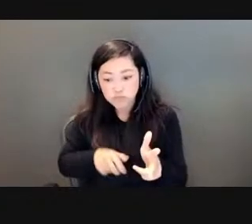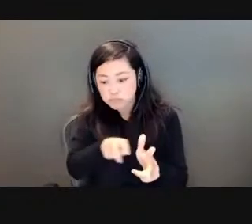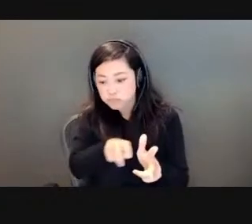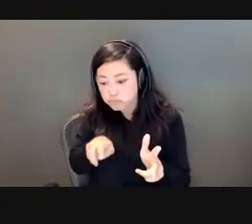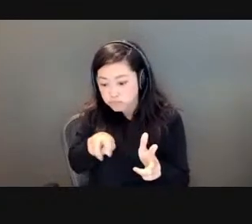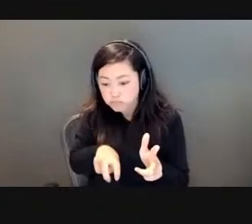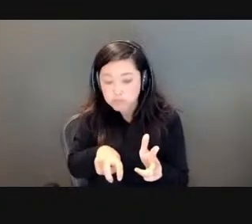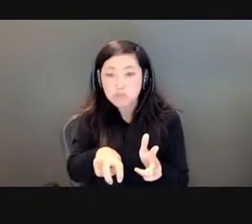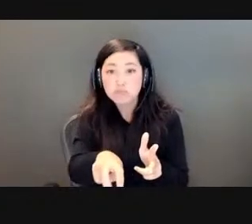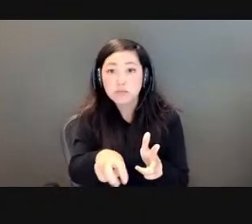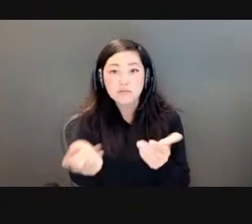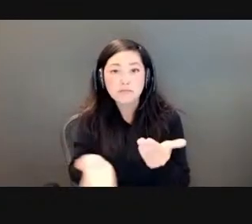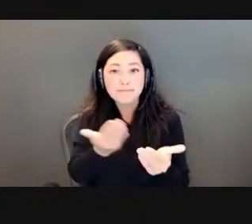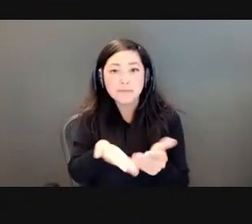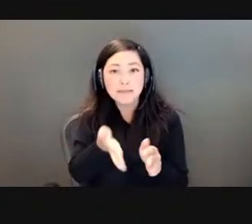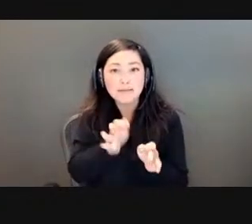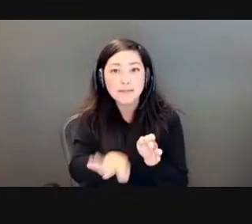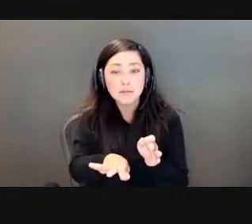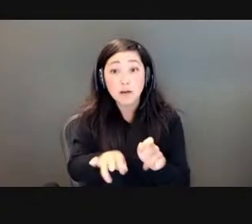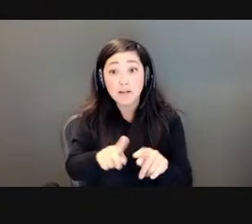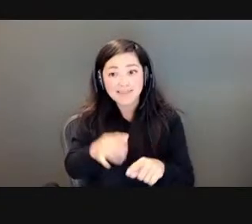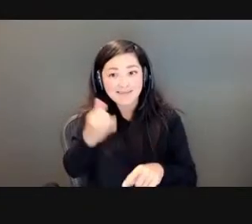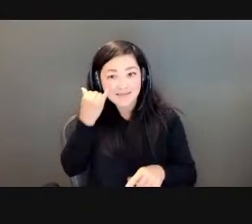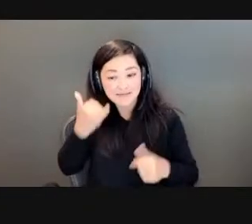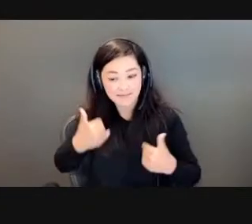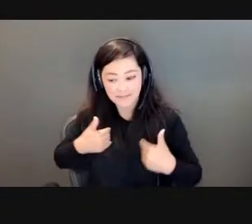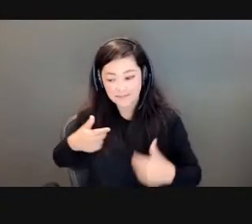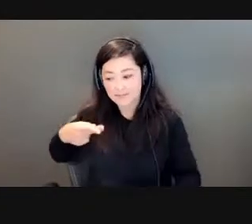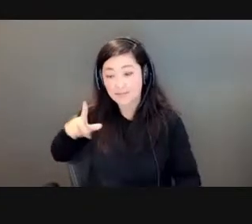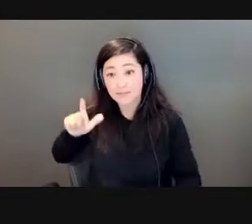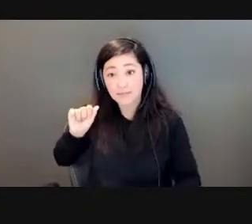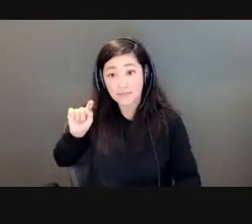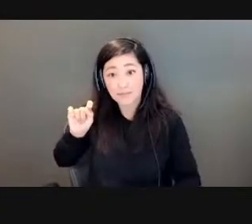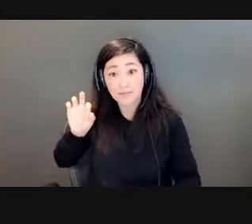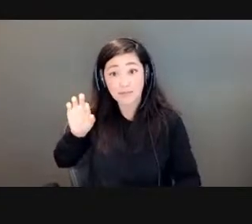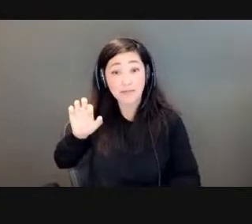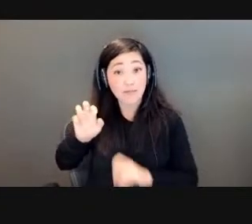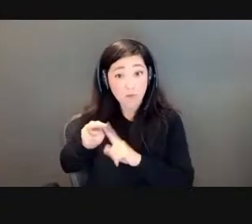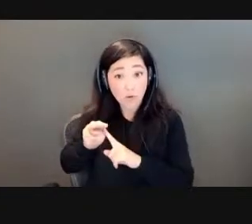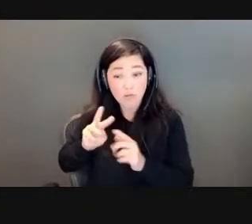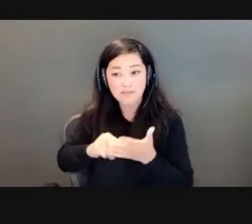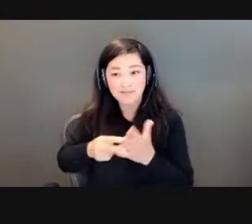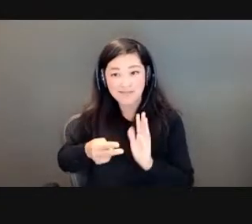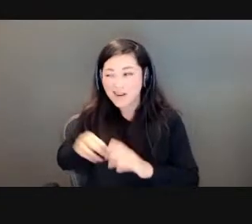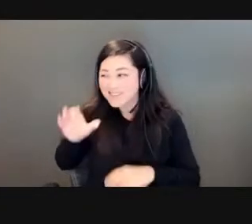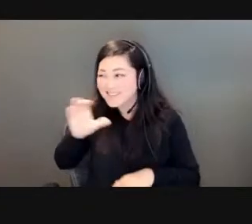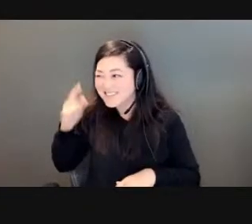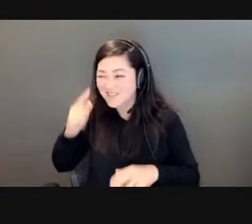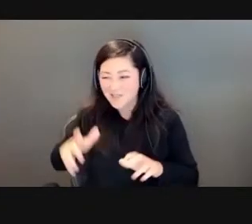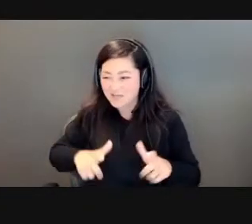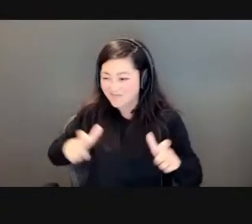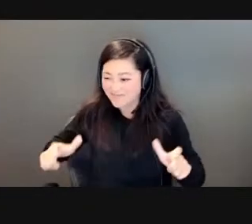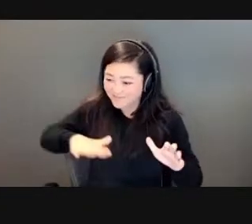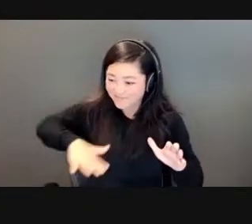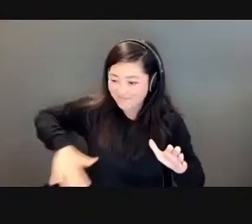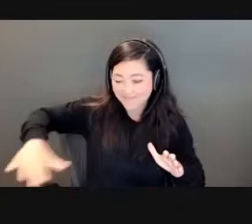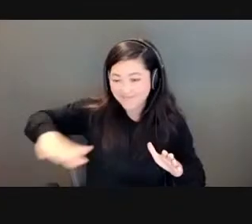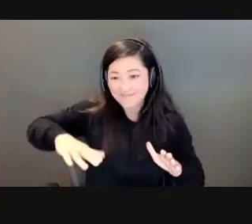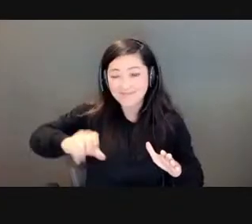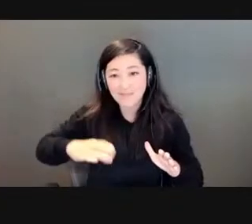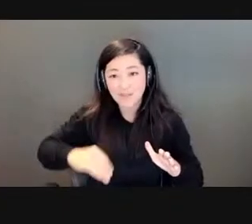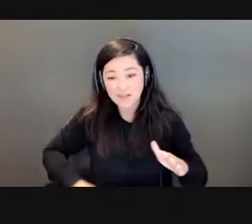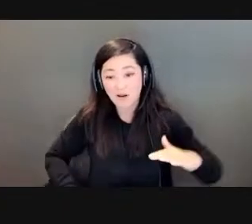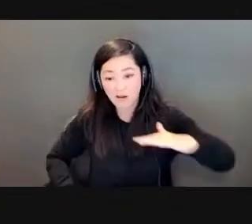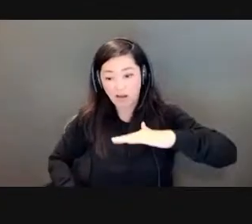with, whereas a platform lift, you would need the length of the platform plus room for my wheelchair to roll off the platform.